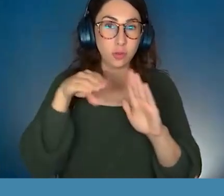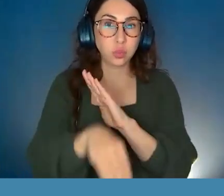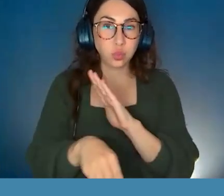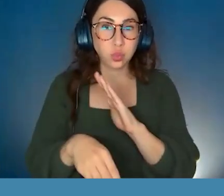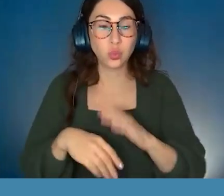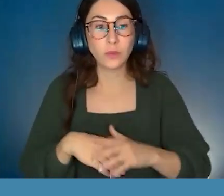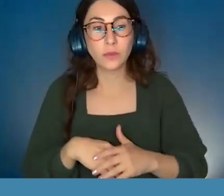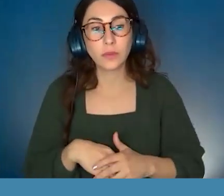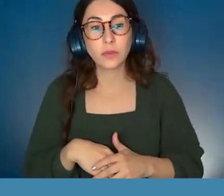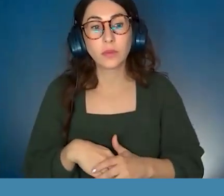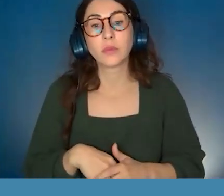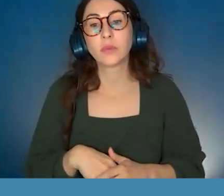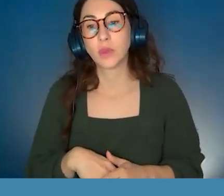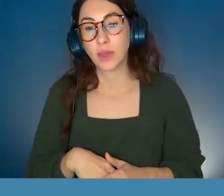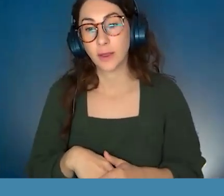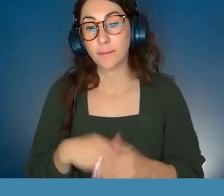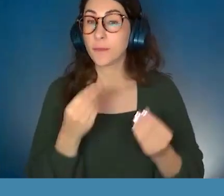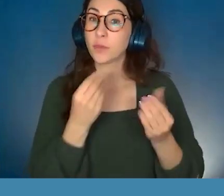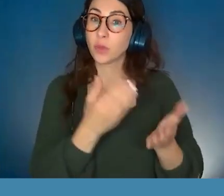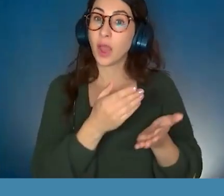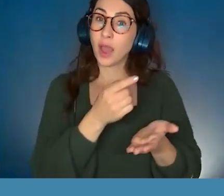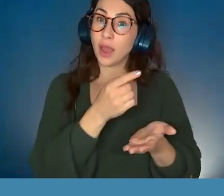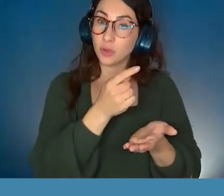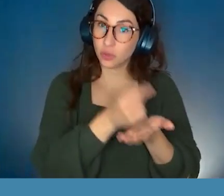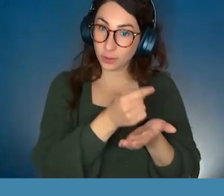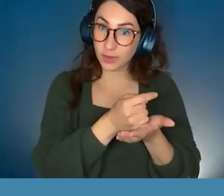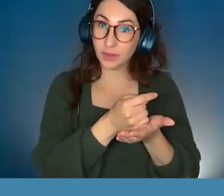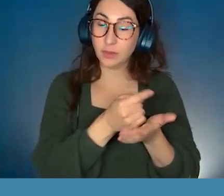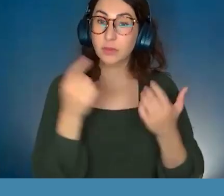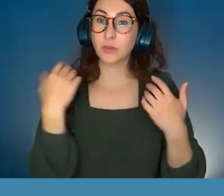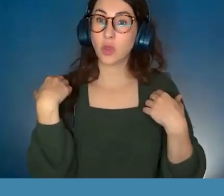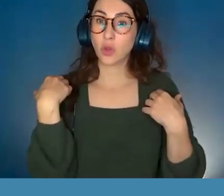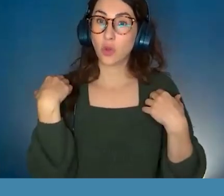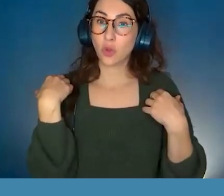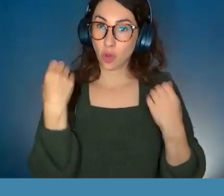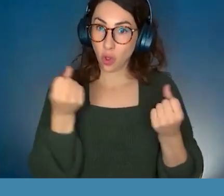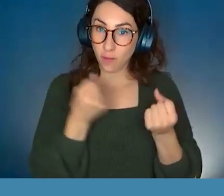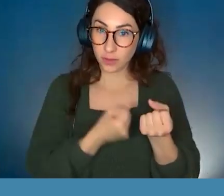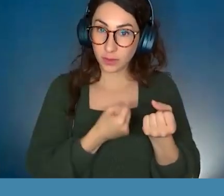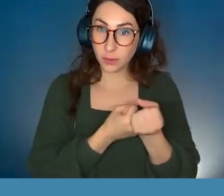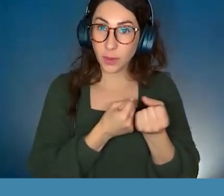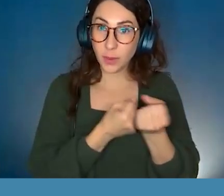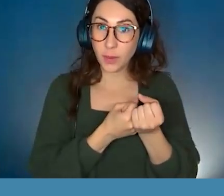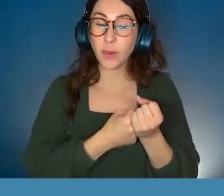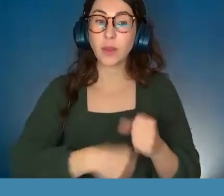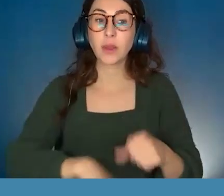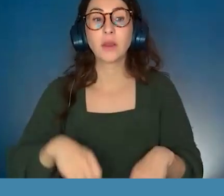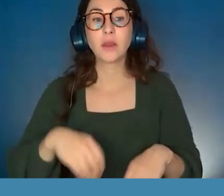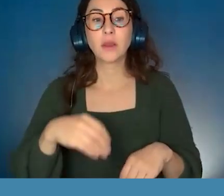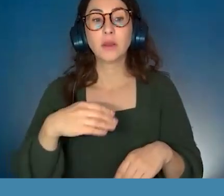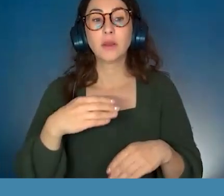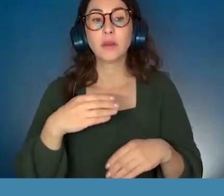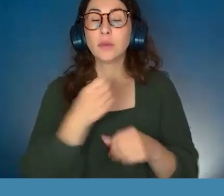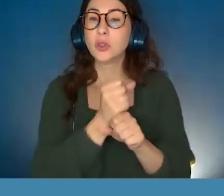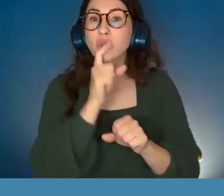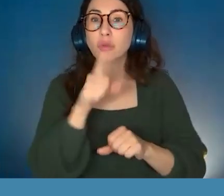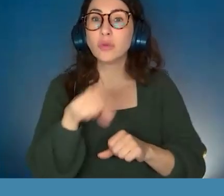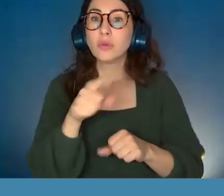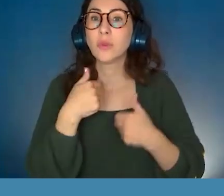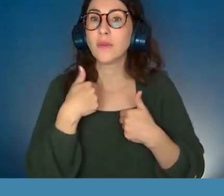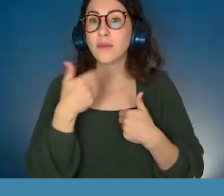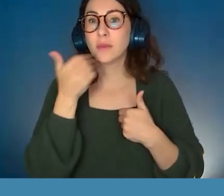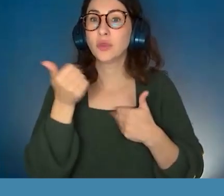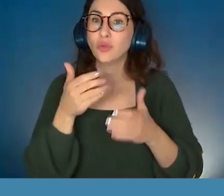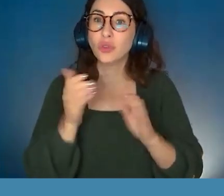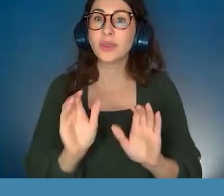So the goal of the CSCs is to provide treatment and recovery support to give people with first episode psychosis the best chance to live their lives and not